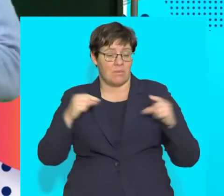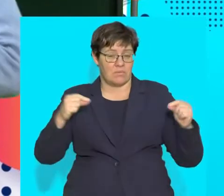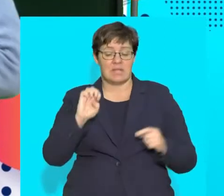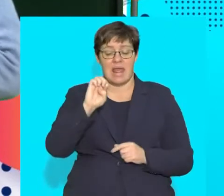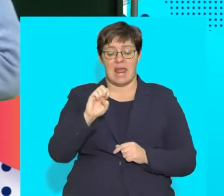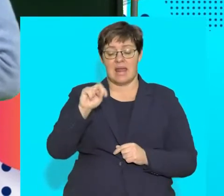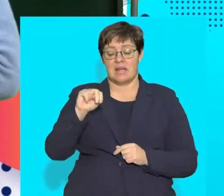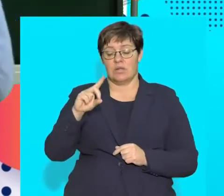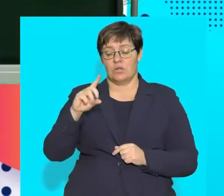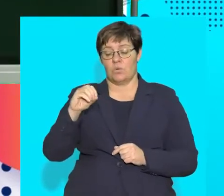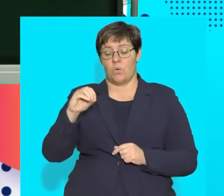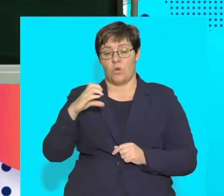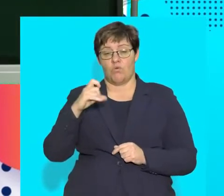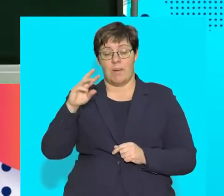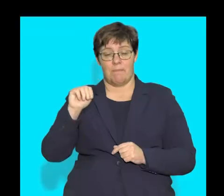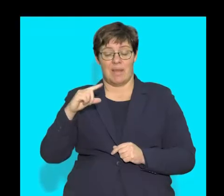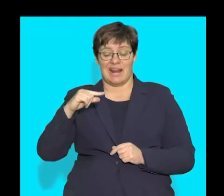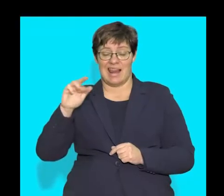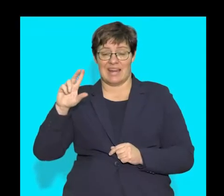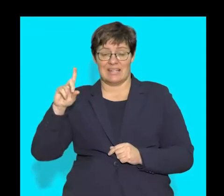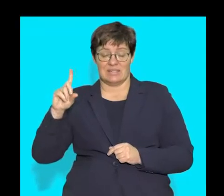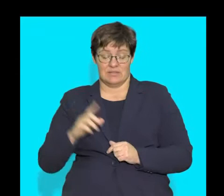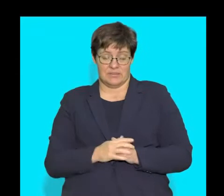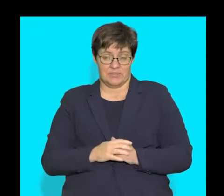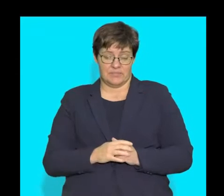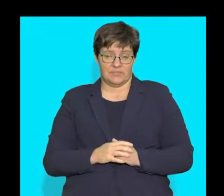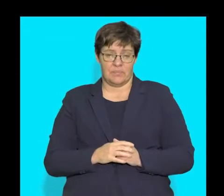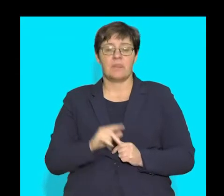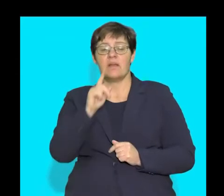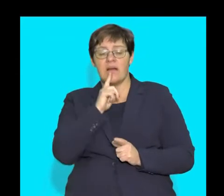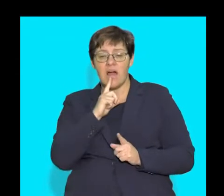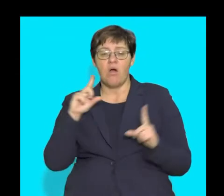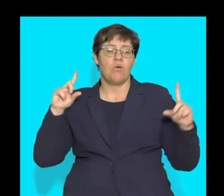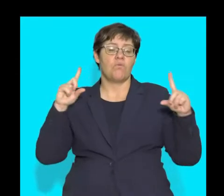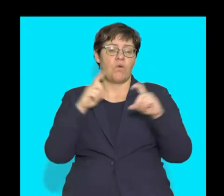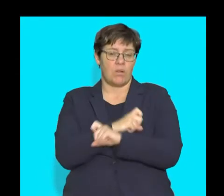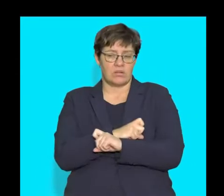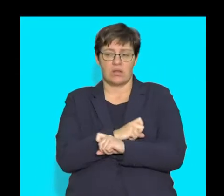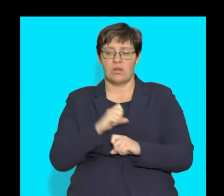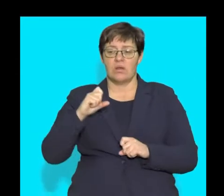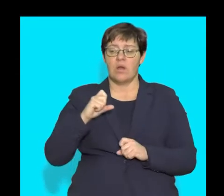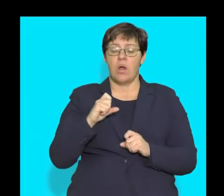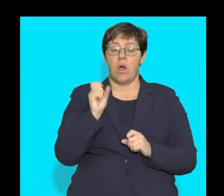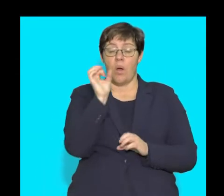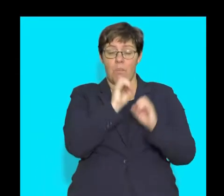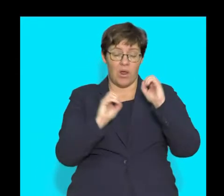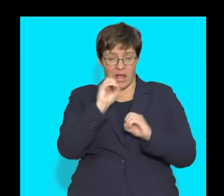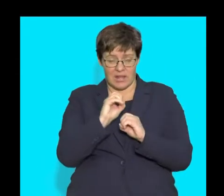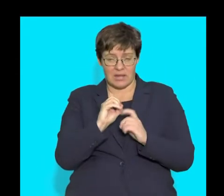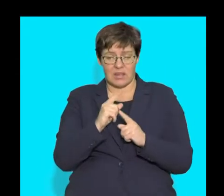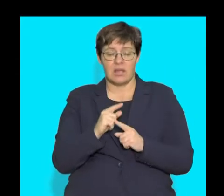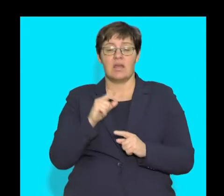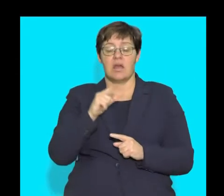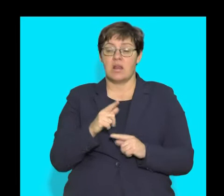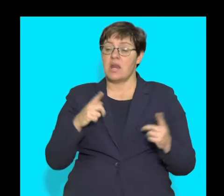endocrine gland. Finally, we talk about a complex glucose molecule or carbohydrate